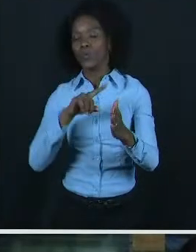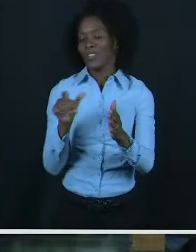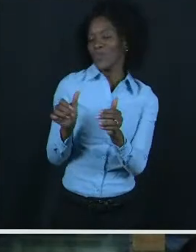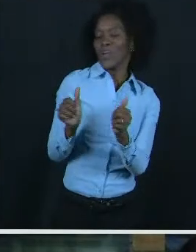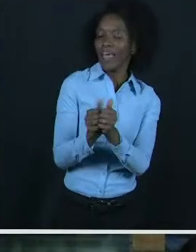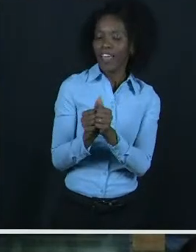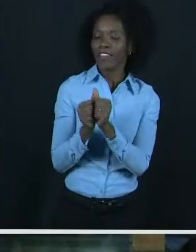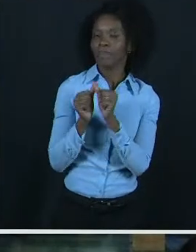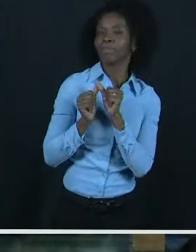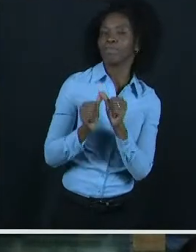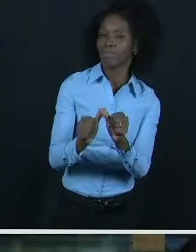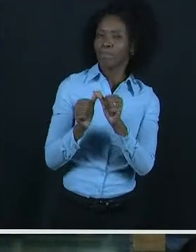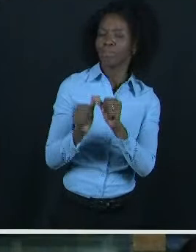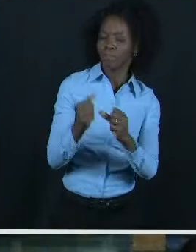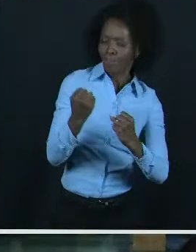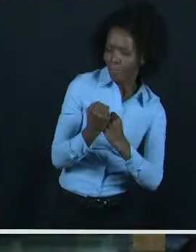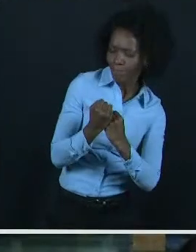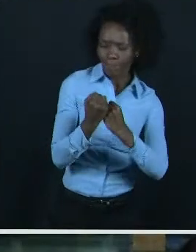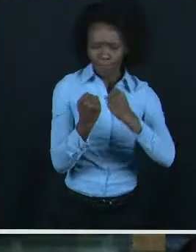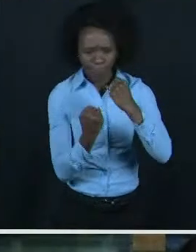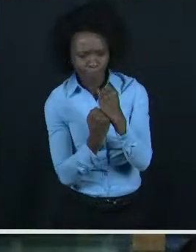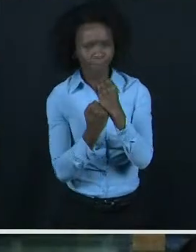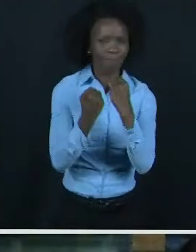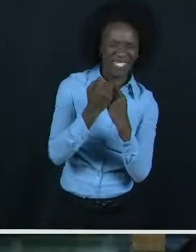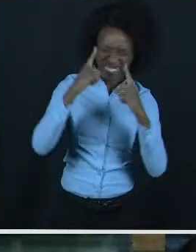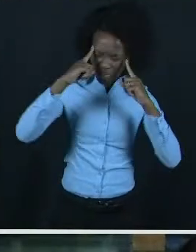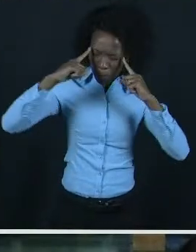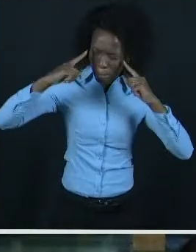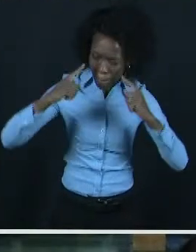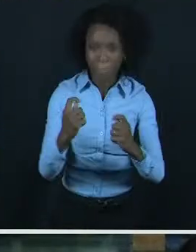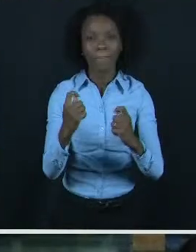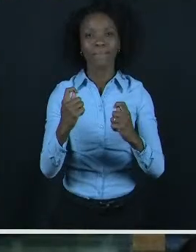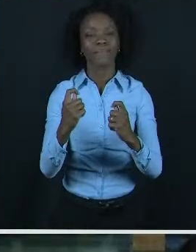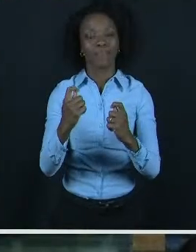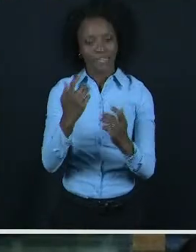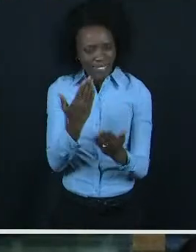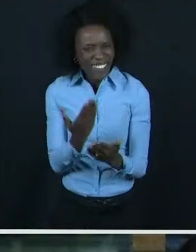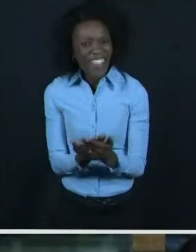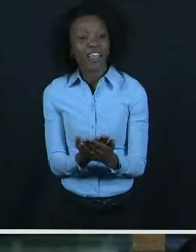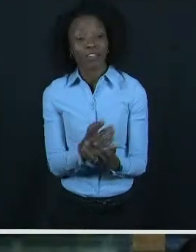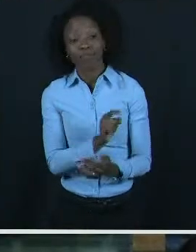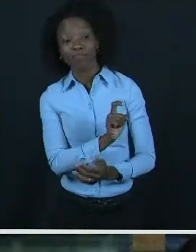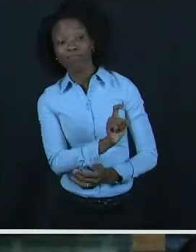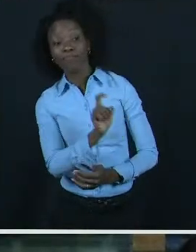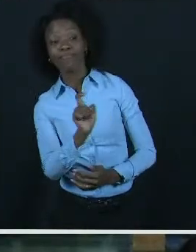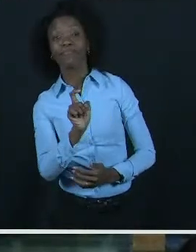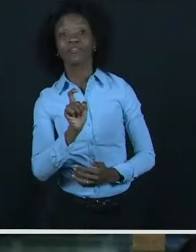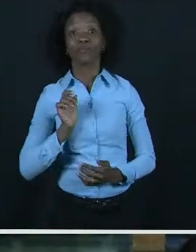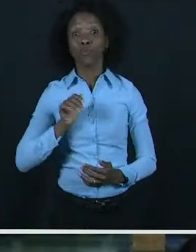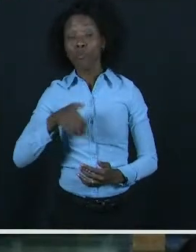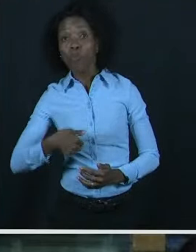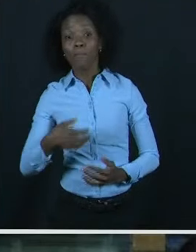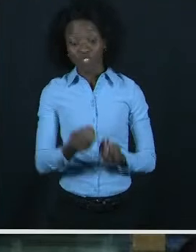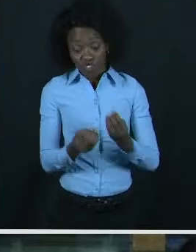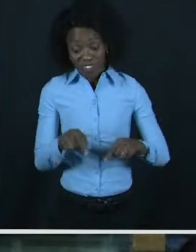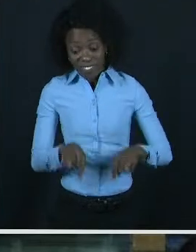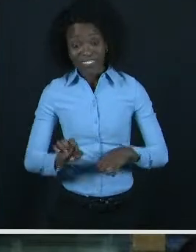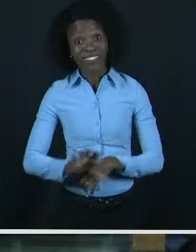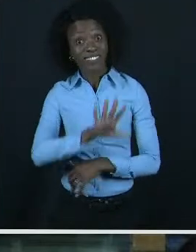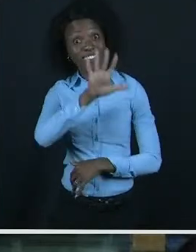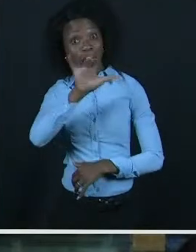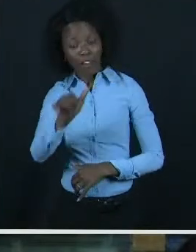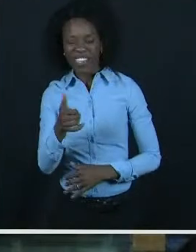but walk together with determination, so that the women and the children of this country may live